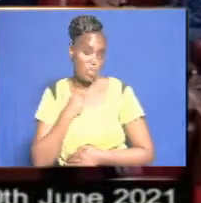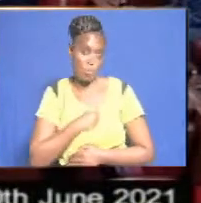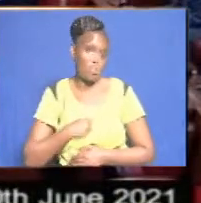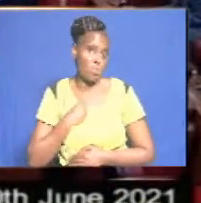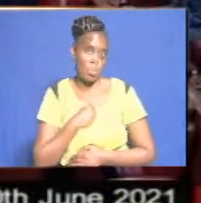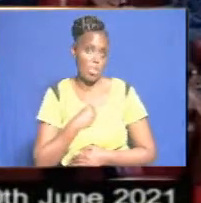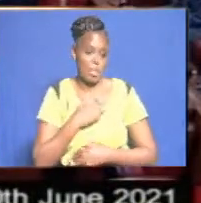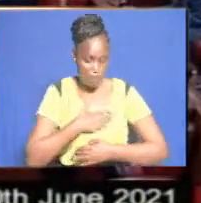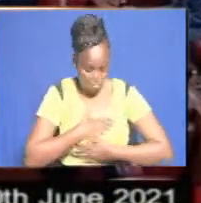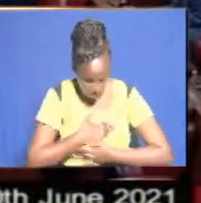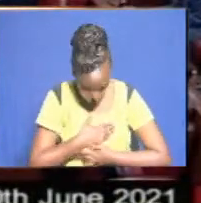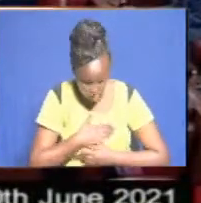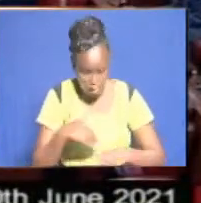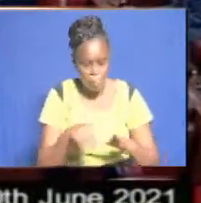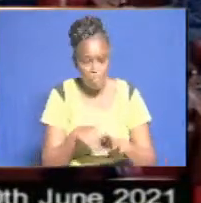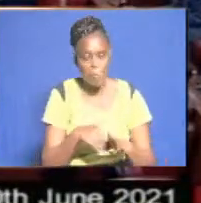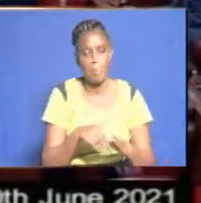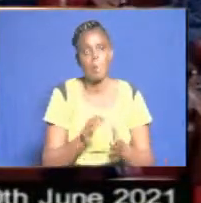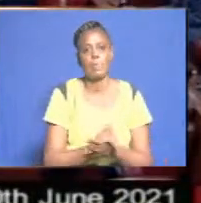Mr. Speaker,